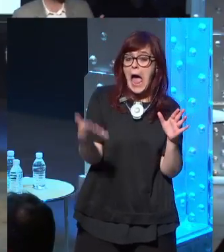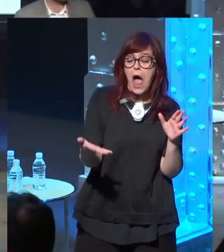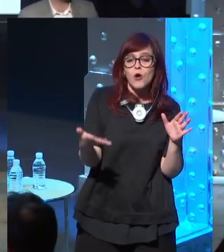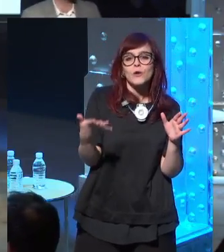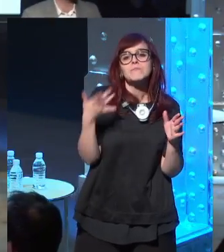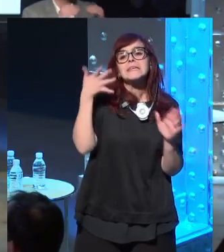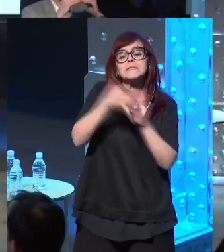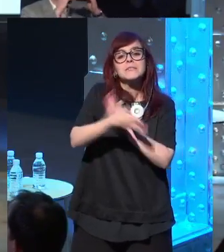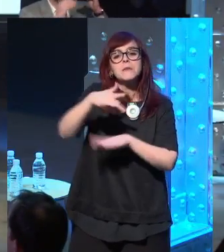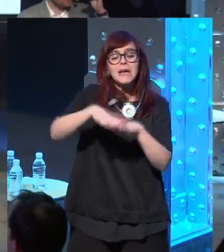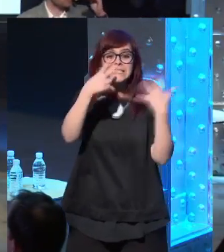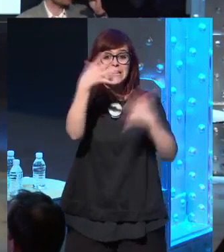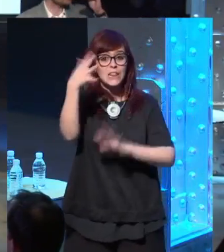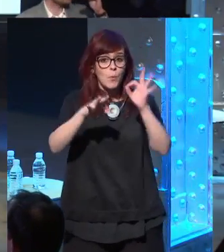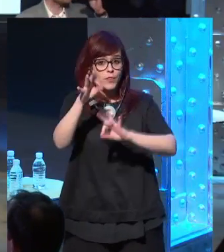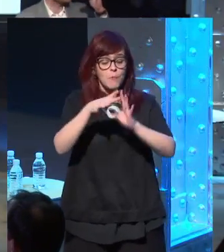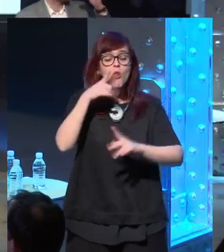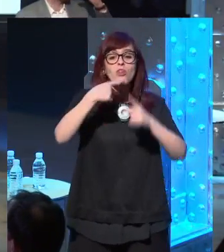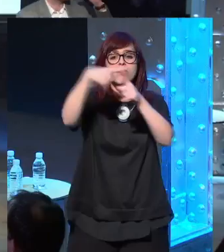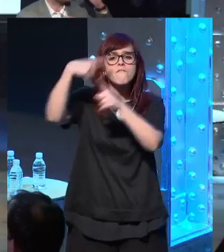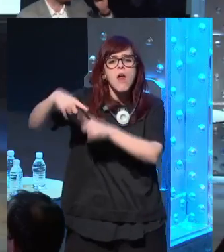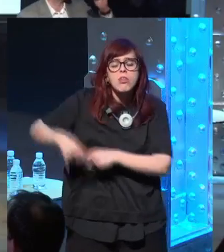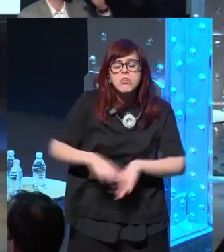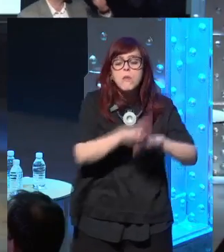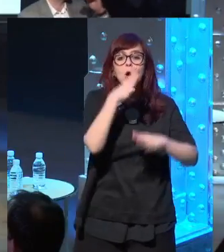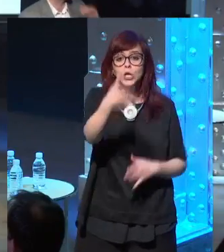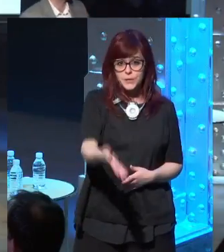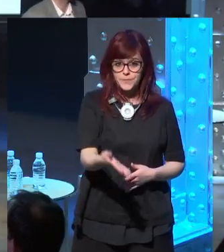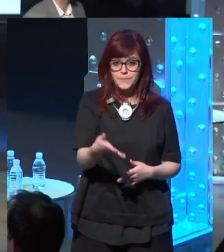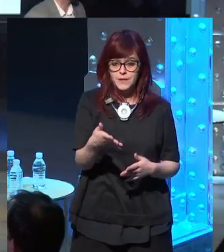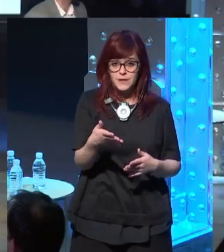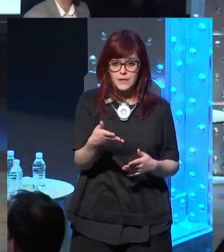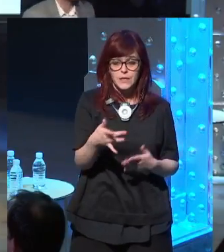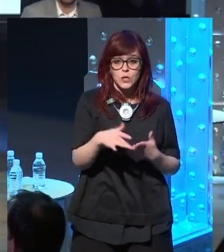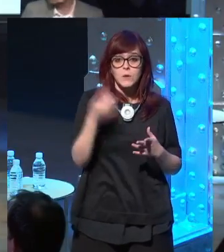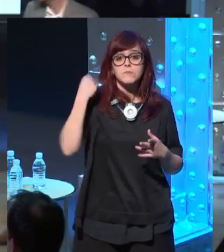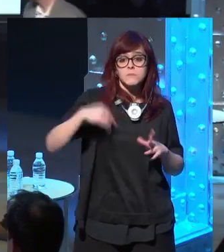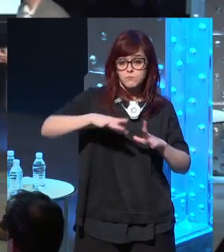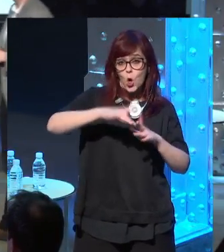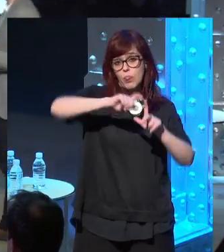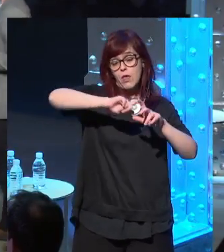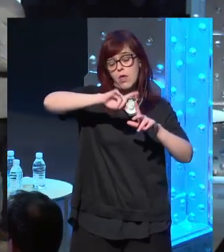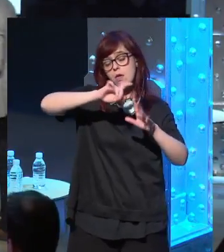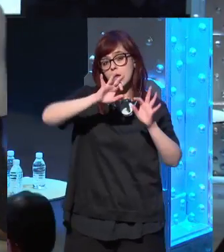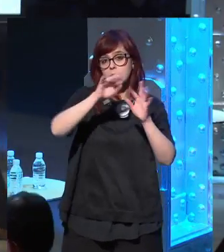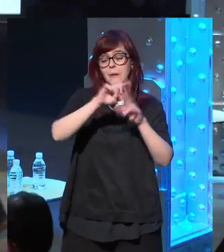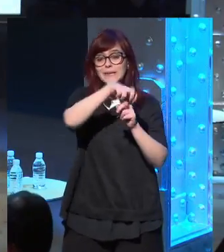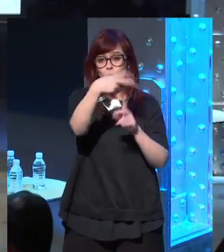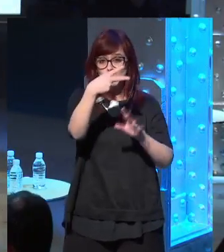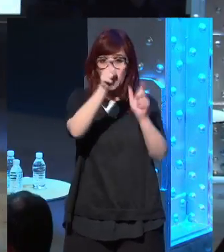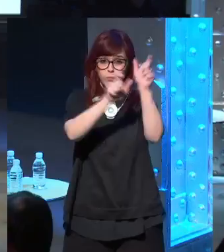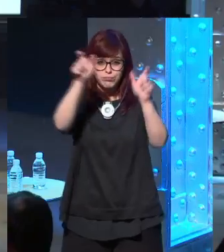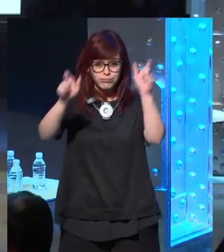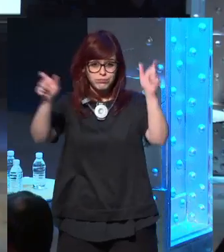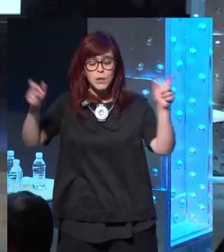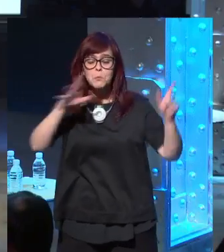around 75% of the differences, the variance between the countries. And we